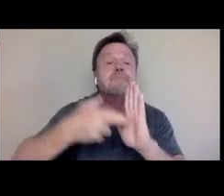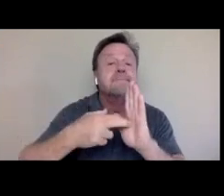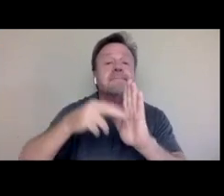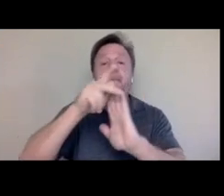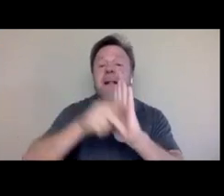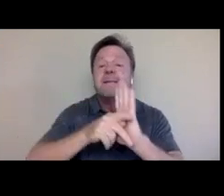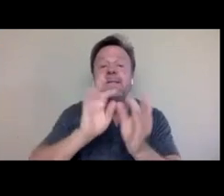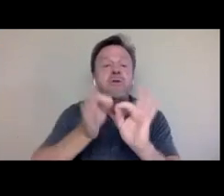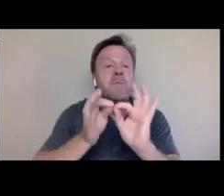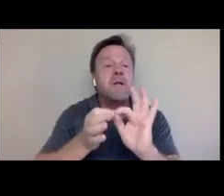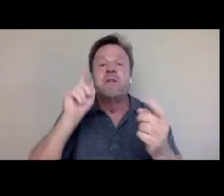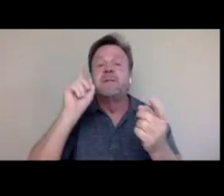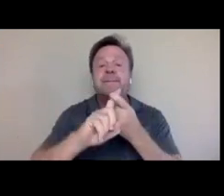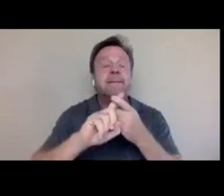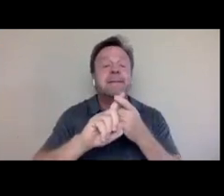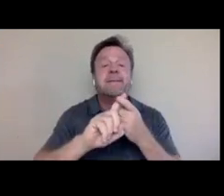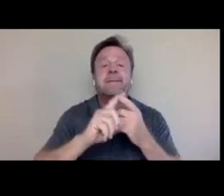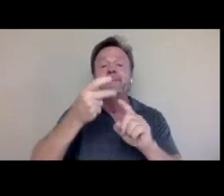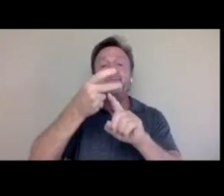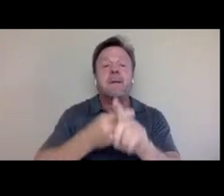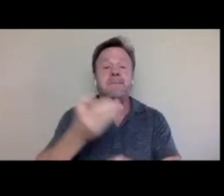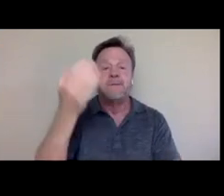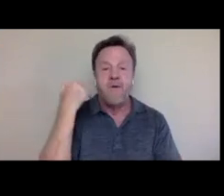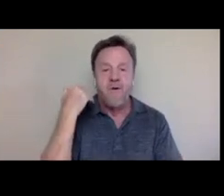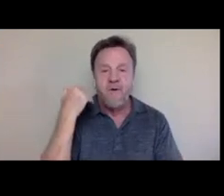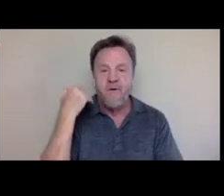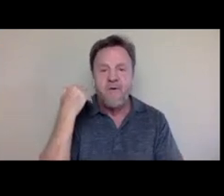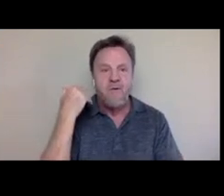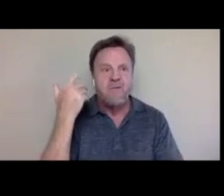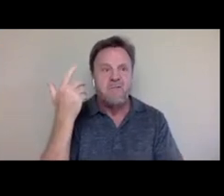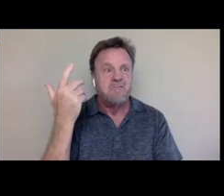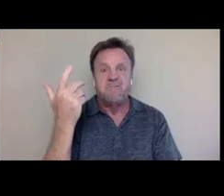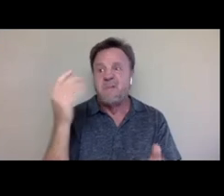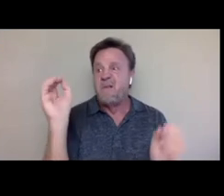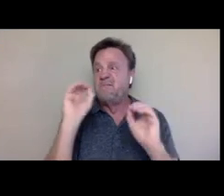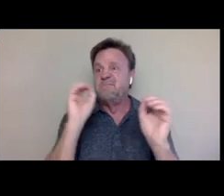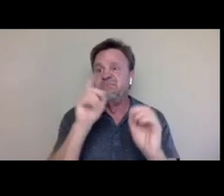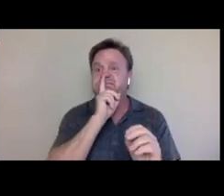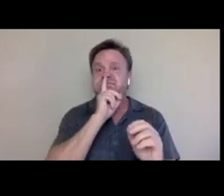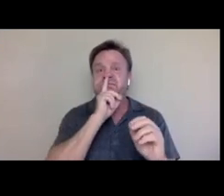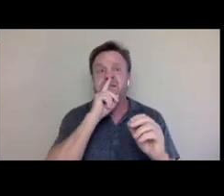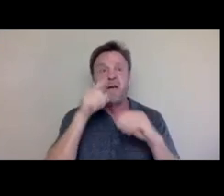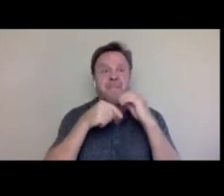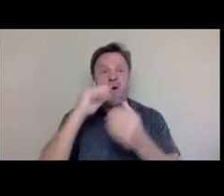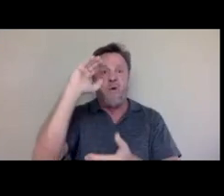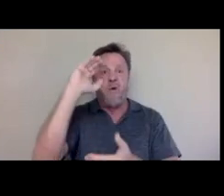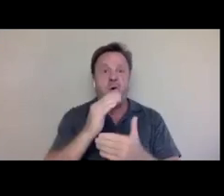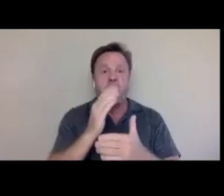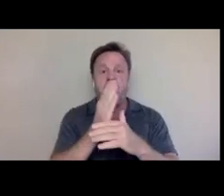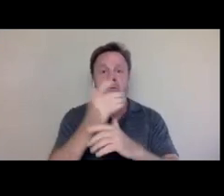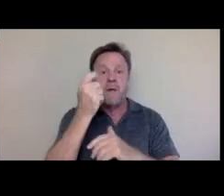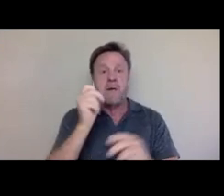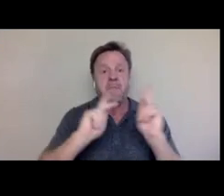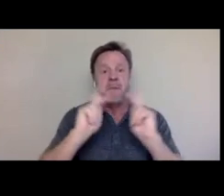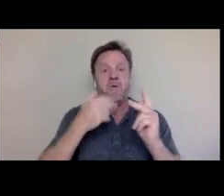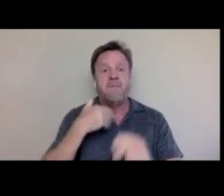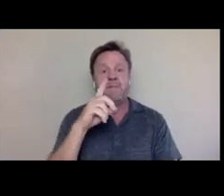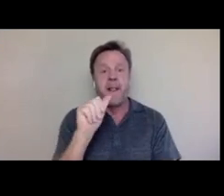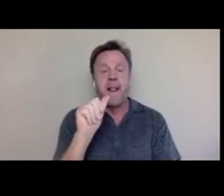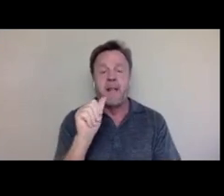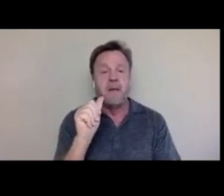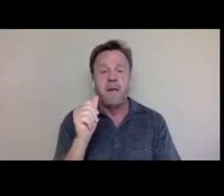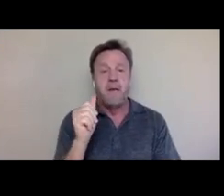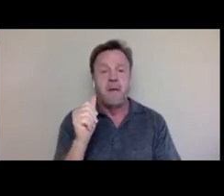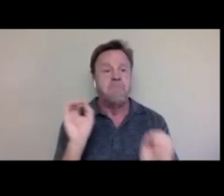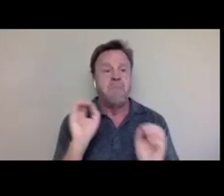interpretations until about 2 months ago, ever said anything about low moderate income people with disabilities. And